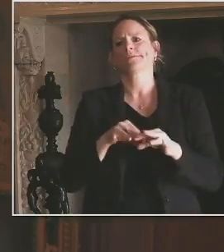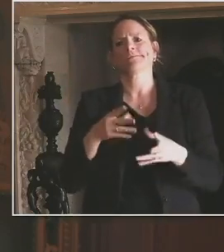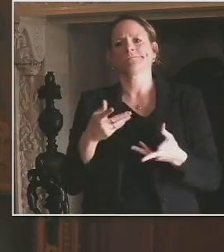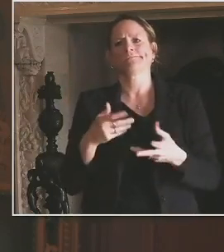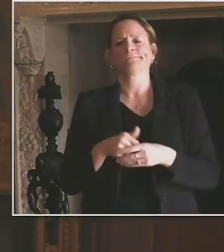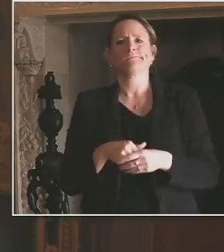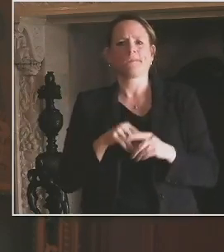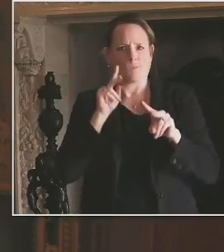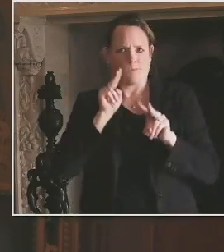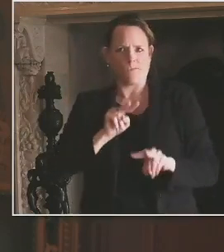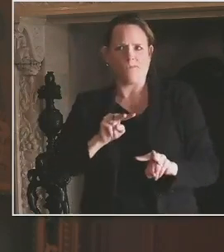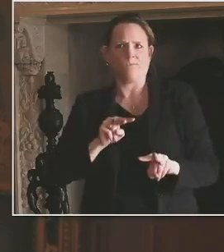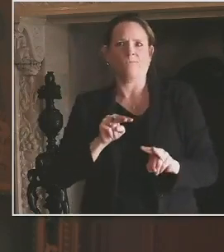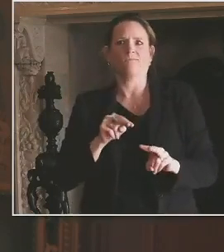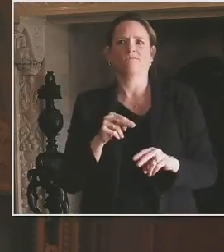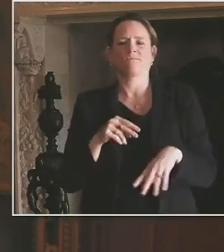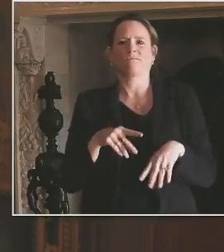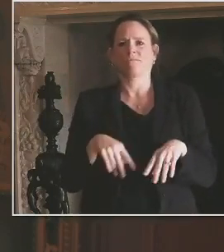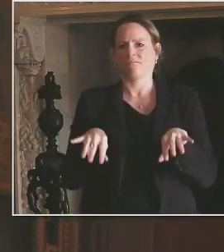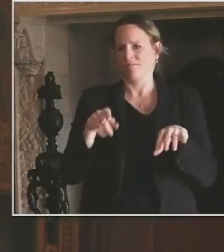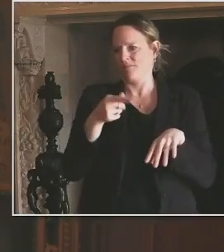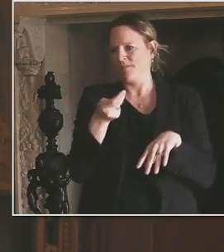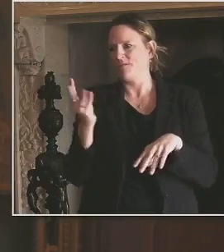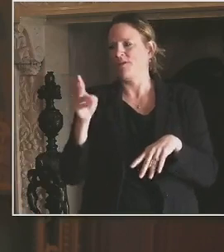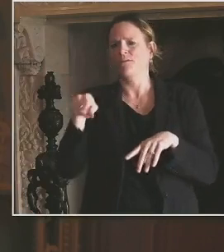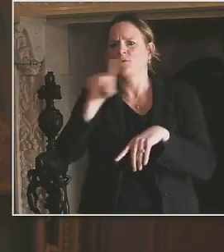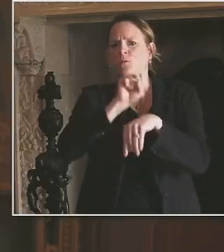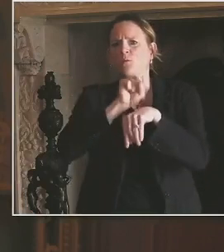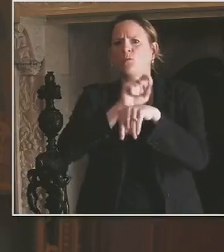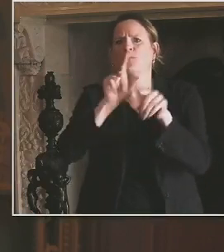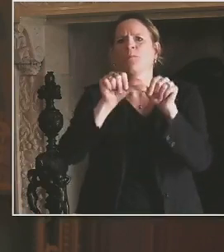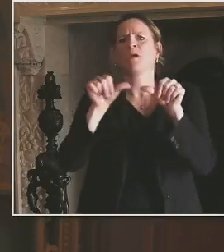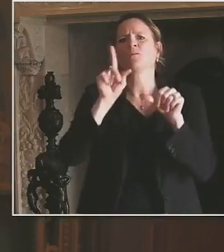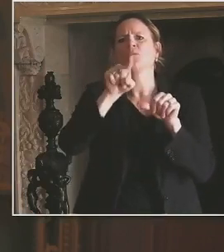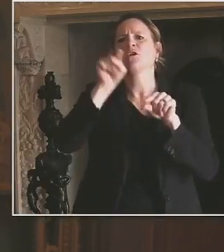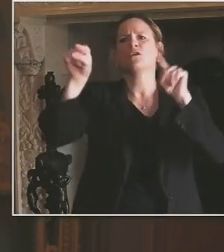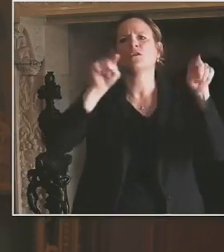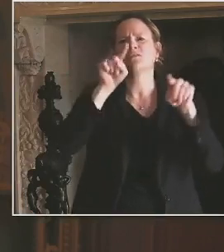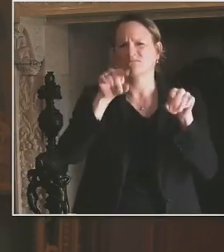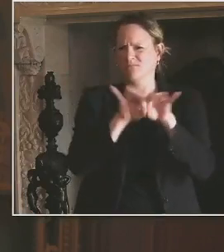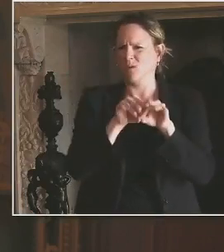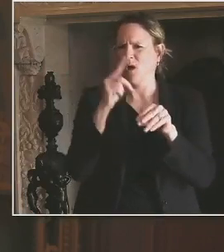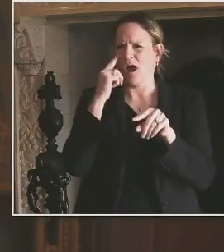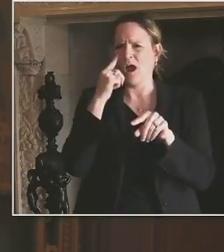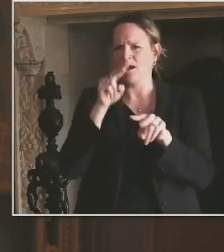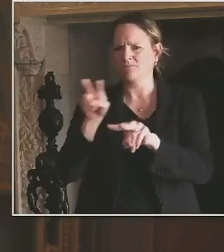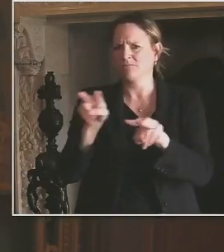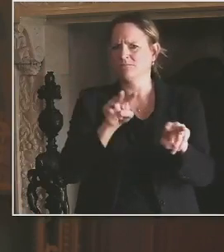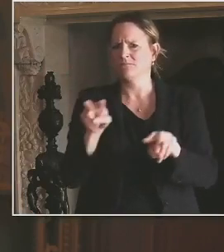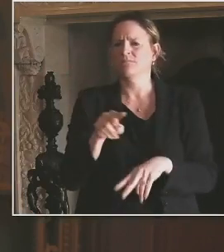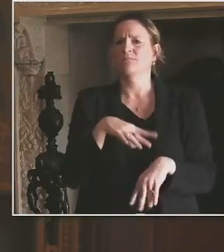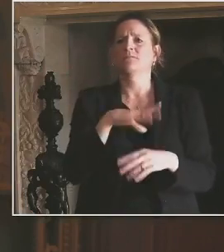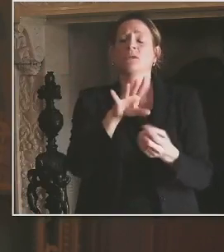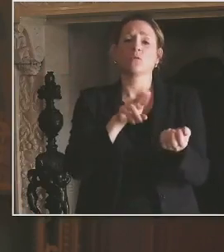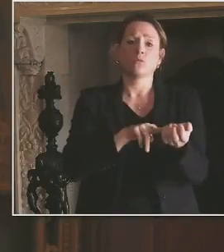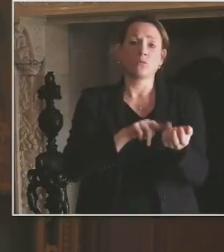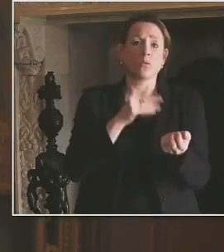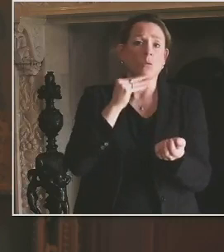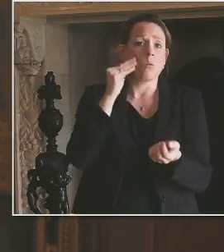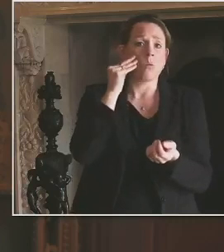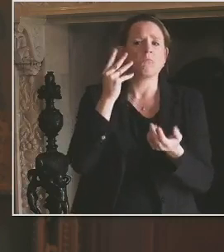as well. We've done relatively well with long-term care facilities. We still have, I think, about 60 active investigations, which means there's cases that